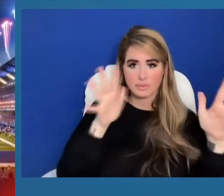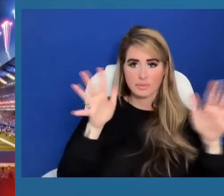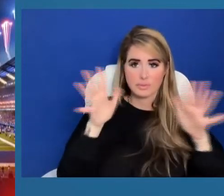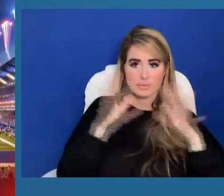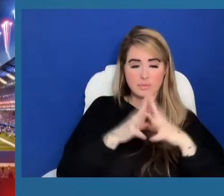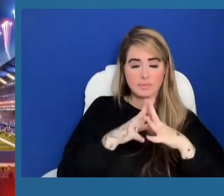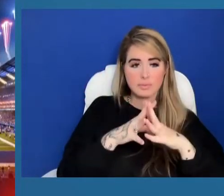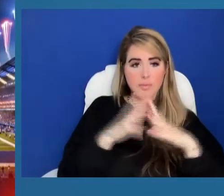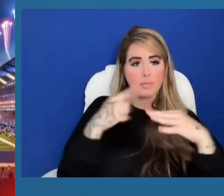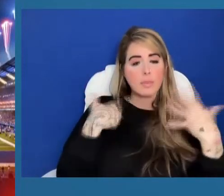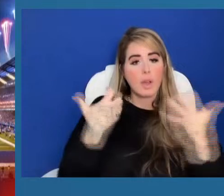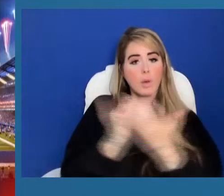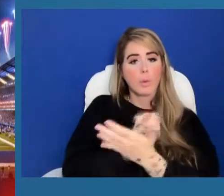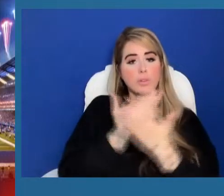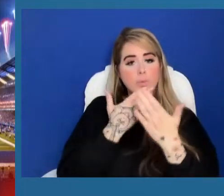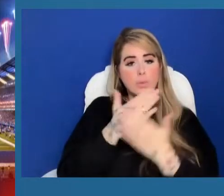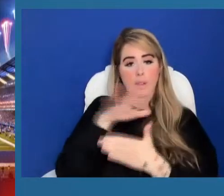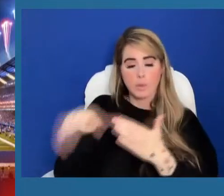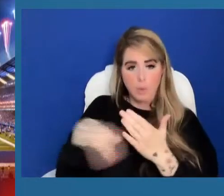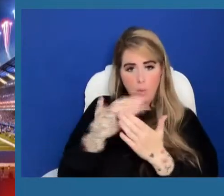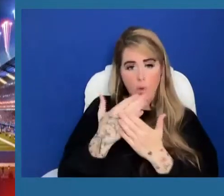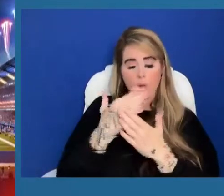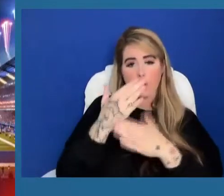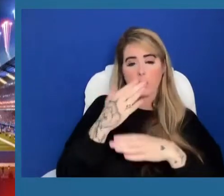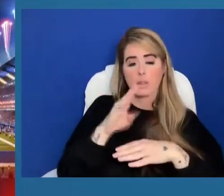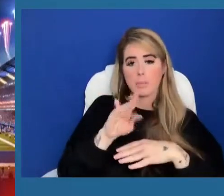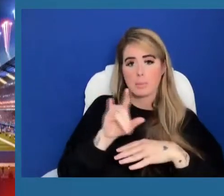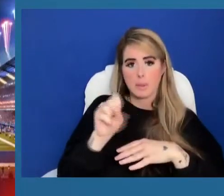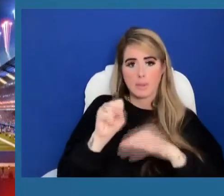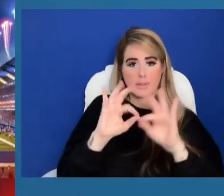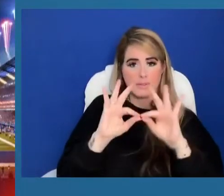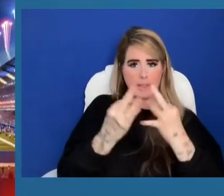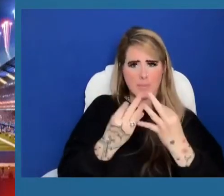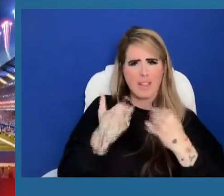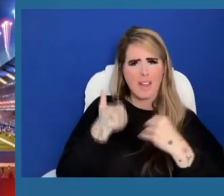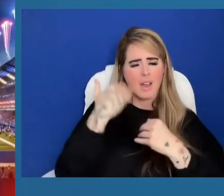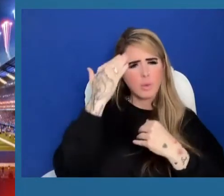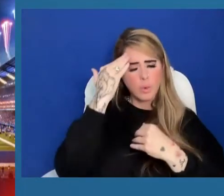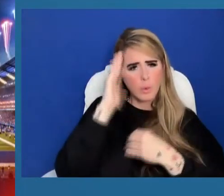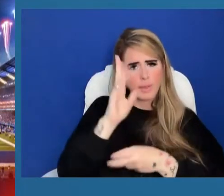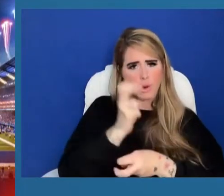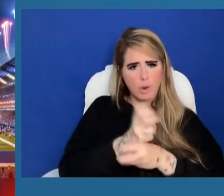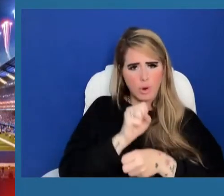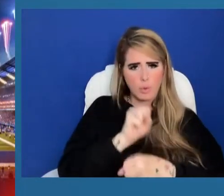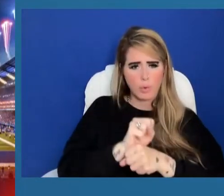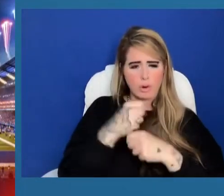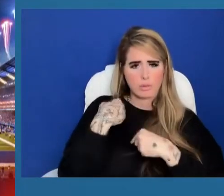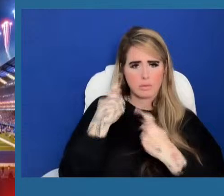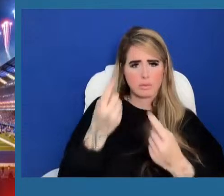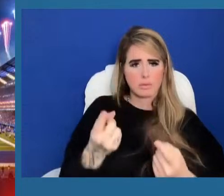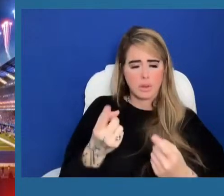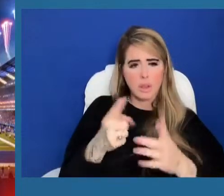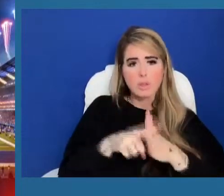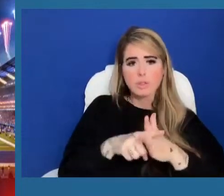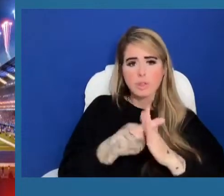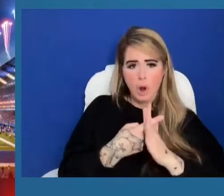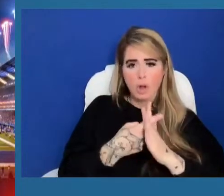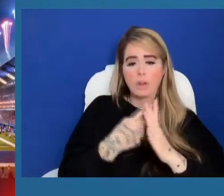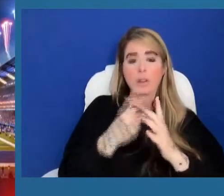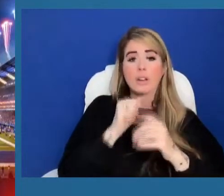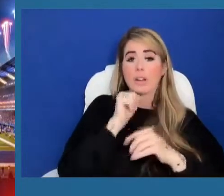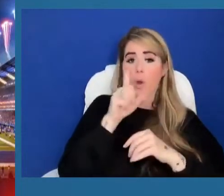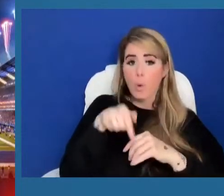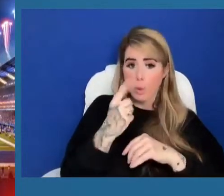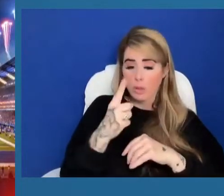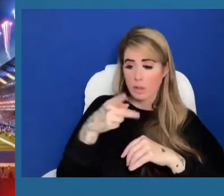I want to thank the entire Buffalo Bills family because I know the hard work that they're putting into this, starting from not only Mr. Pegula,